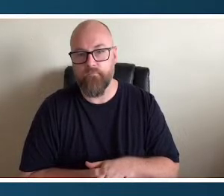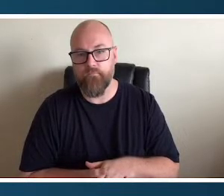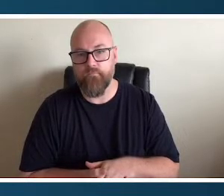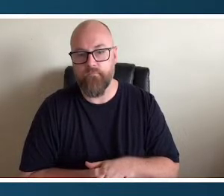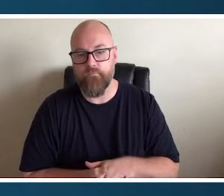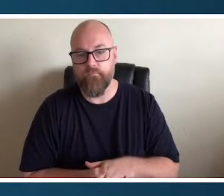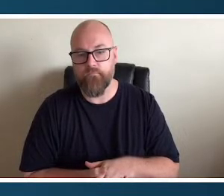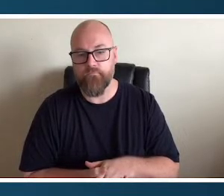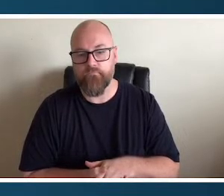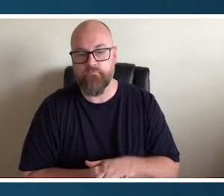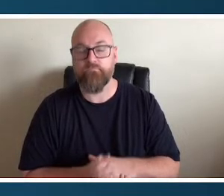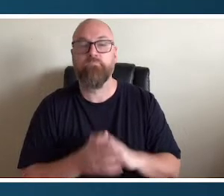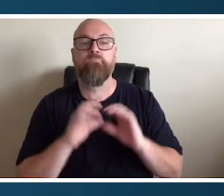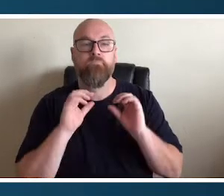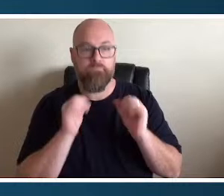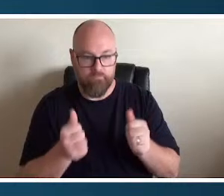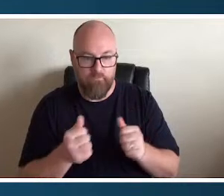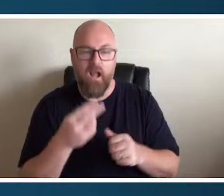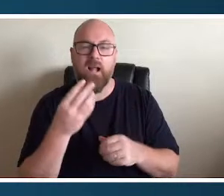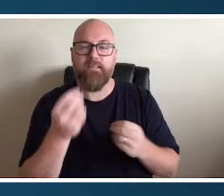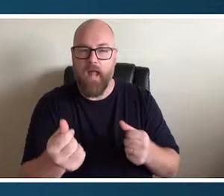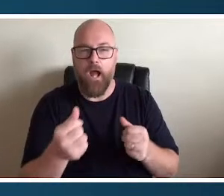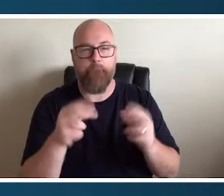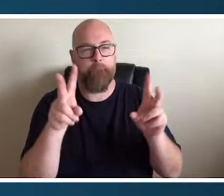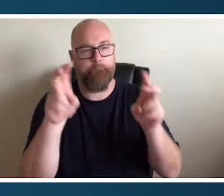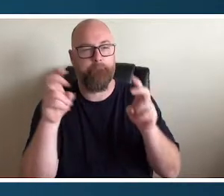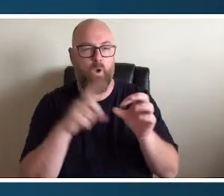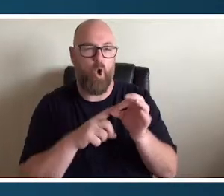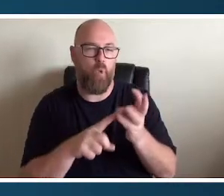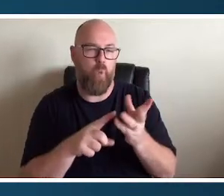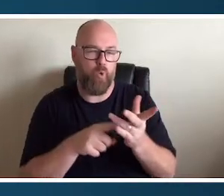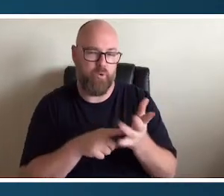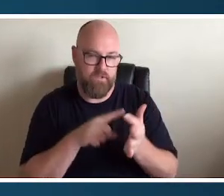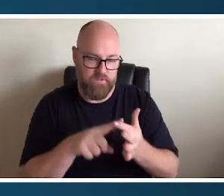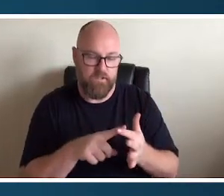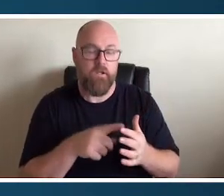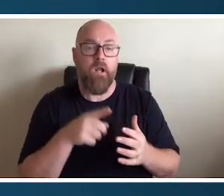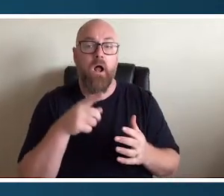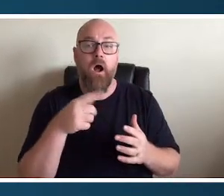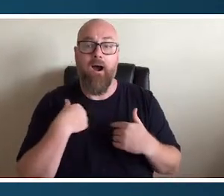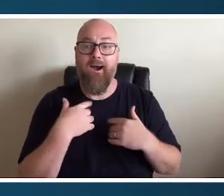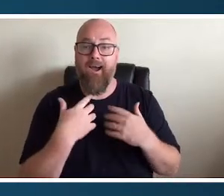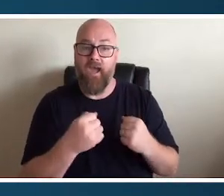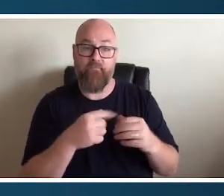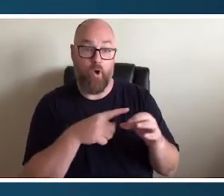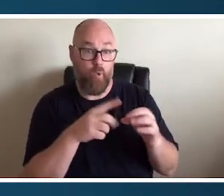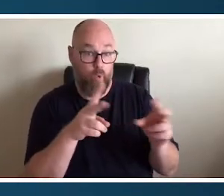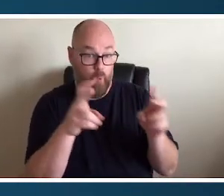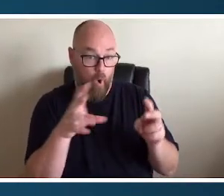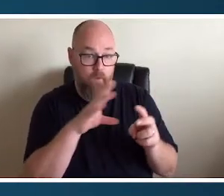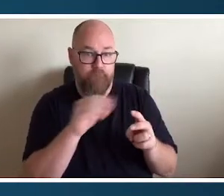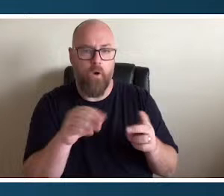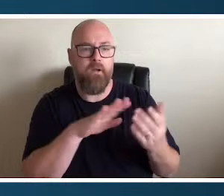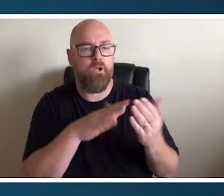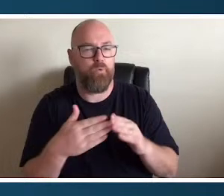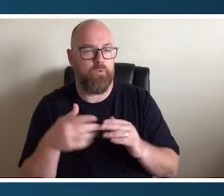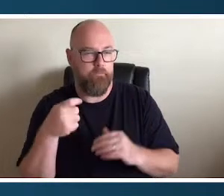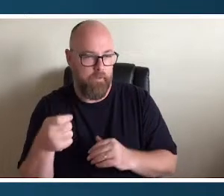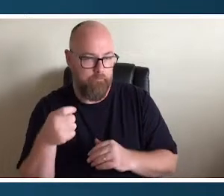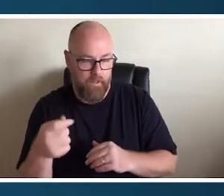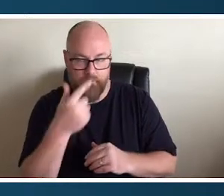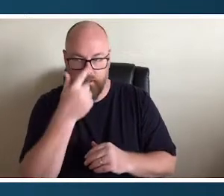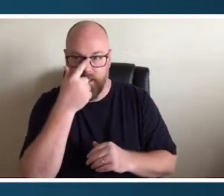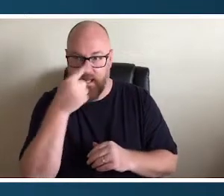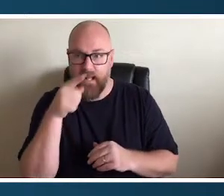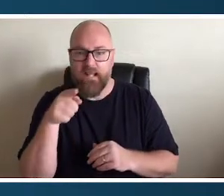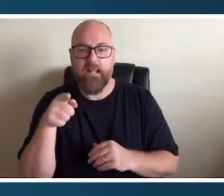Okay, again, some quotes to bring out more colors and nuances to this. So I have a quote from a community member who do not